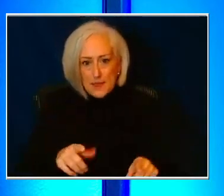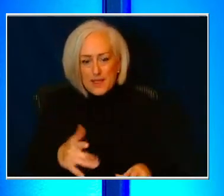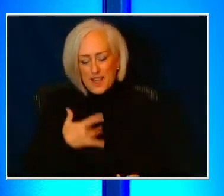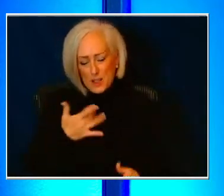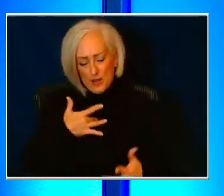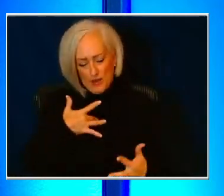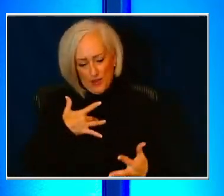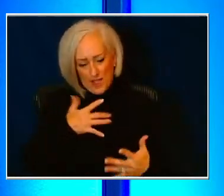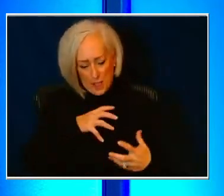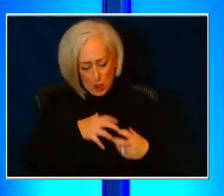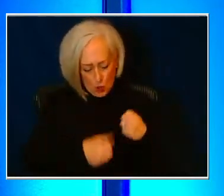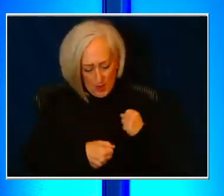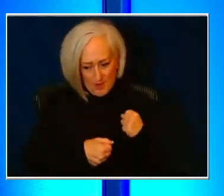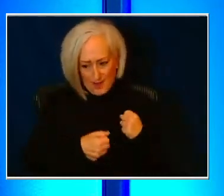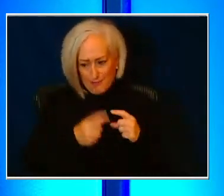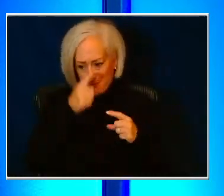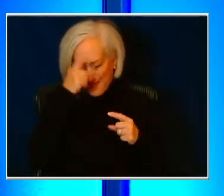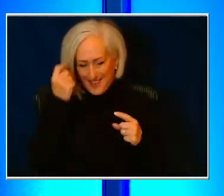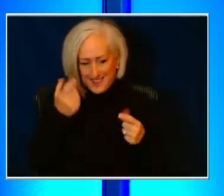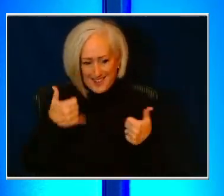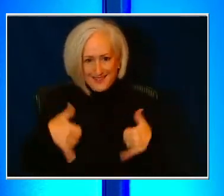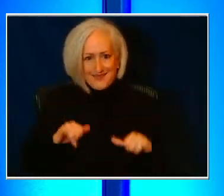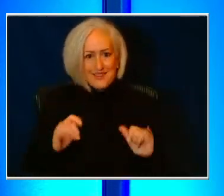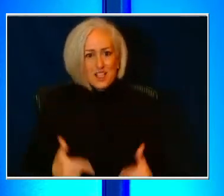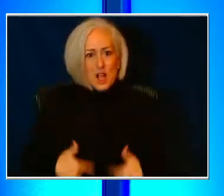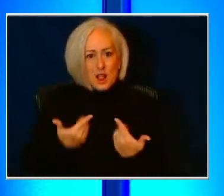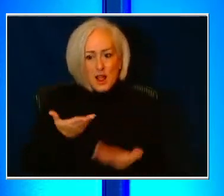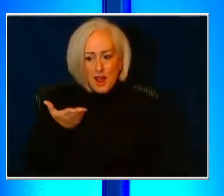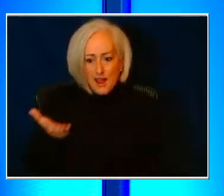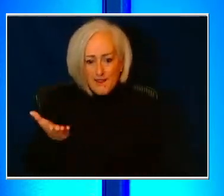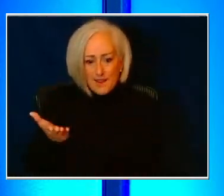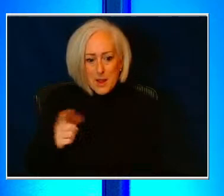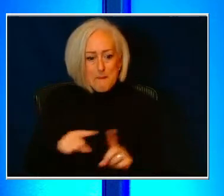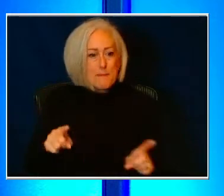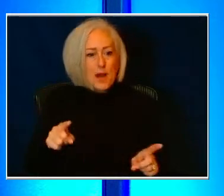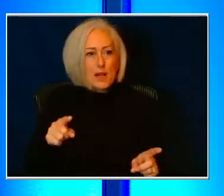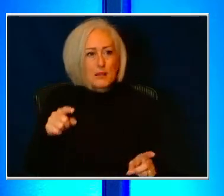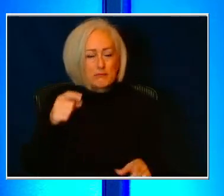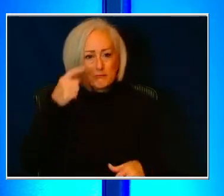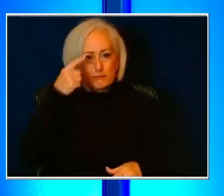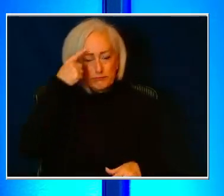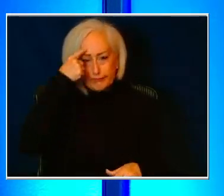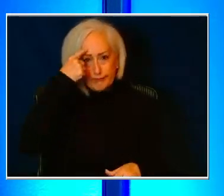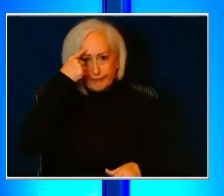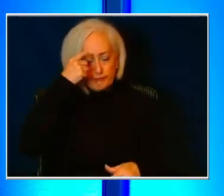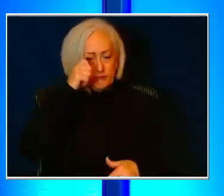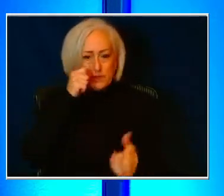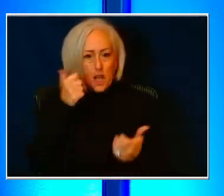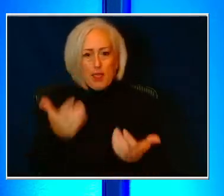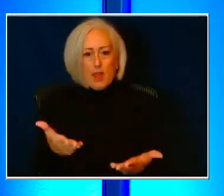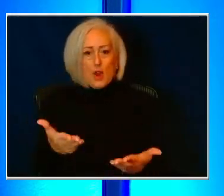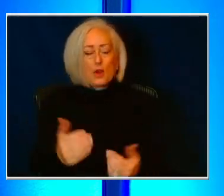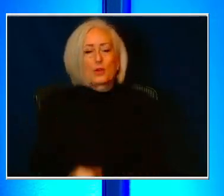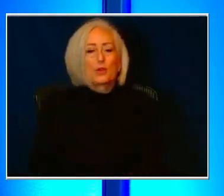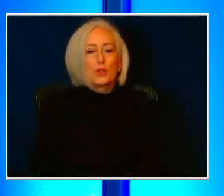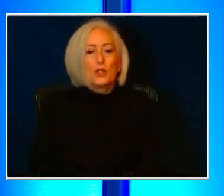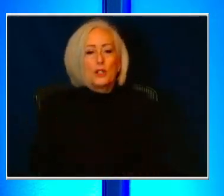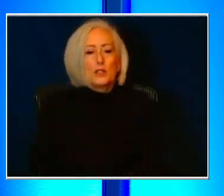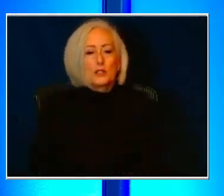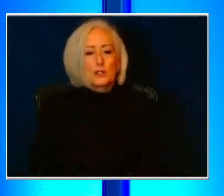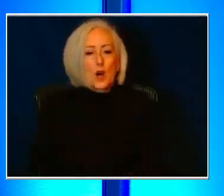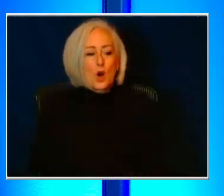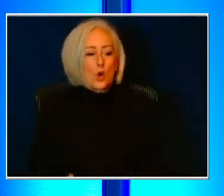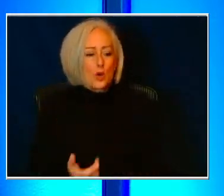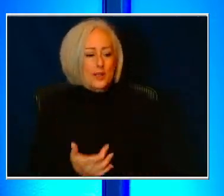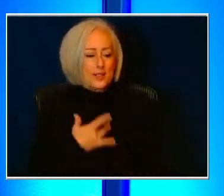is still alive, but they're also not here. So not feeling the guilt of grieving someone